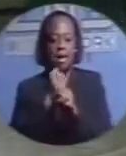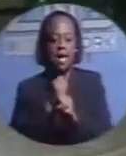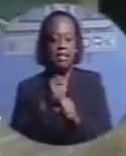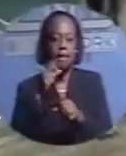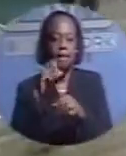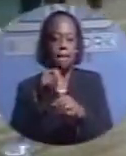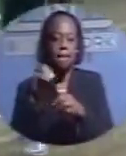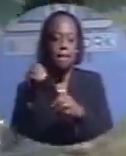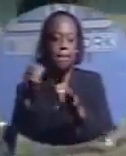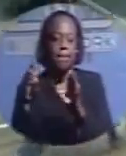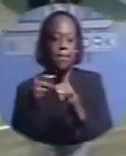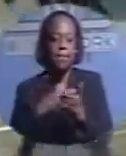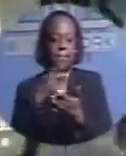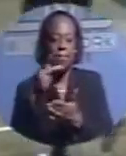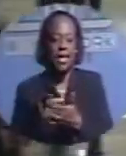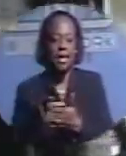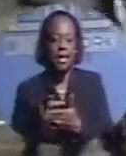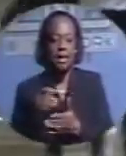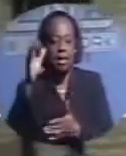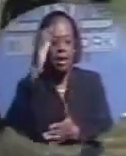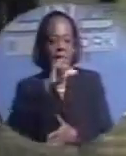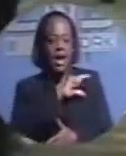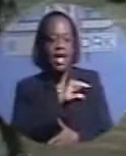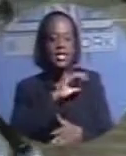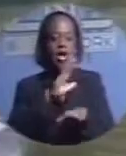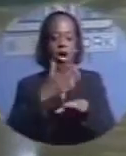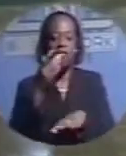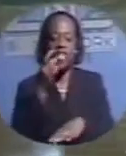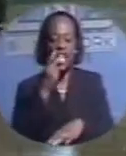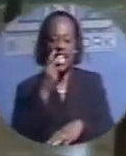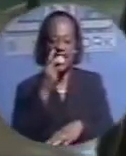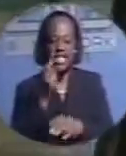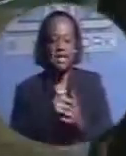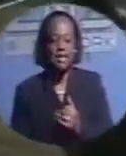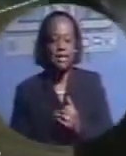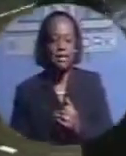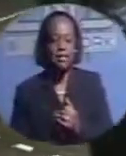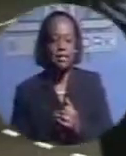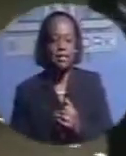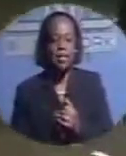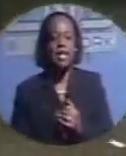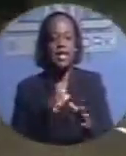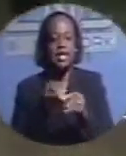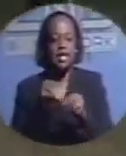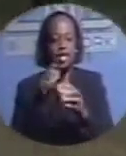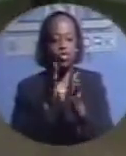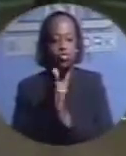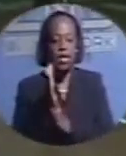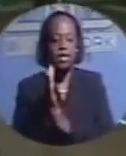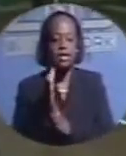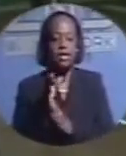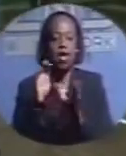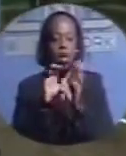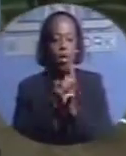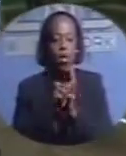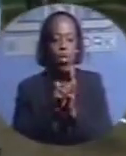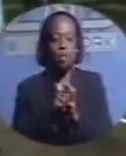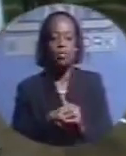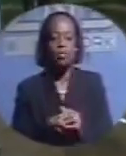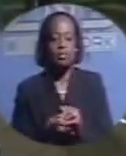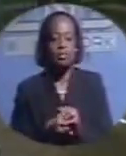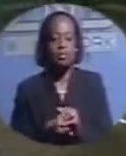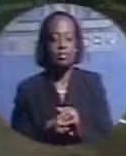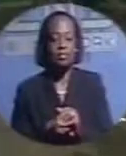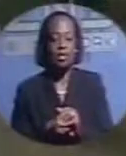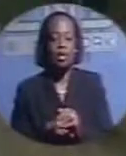glass. With time running out in the quarter, Vernon Stubbs going to take this one straight to the hole. The and one, he finished